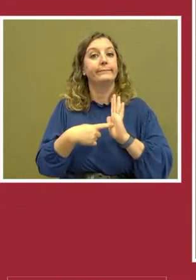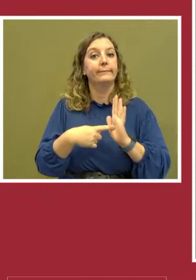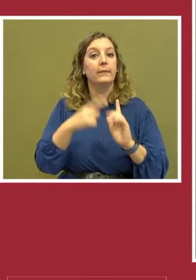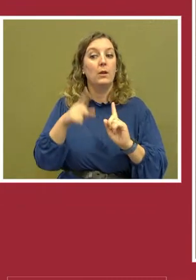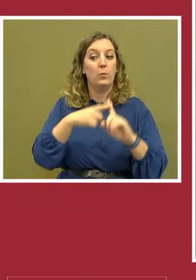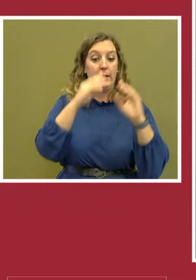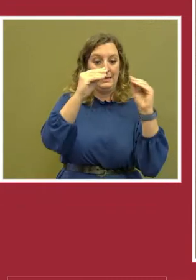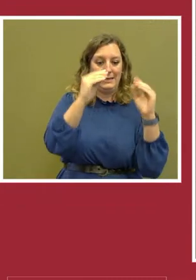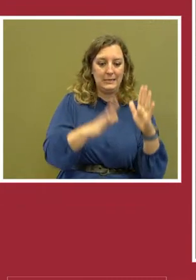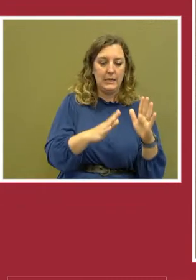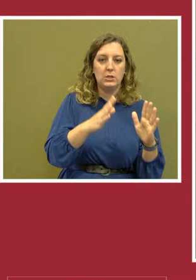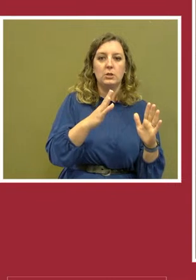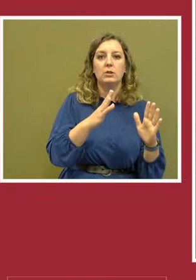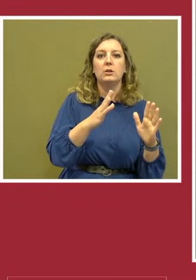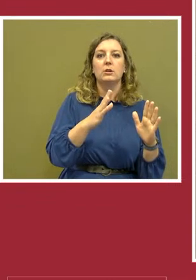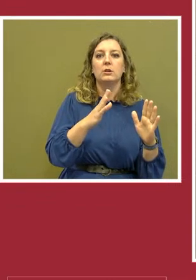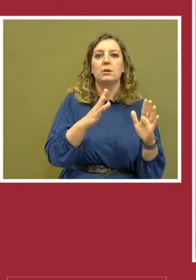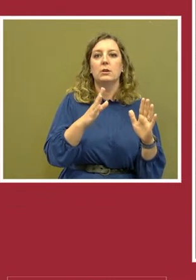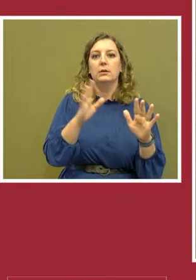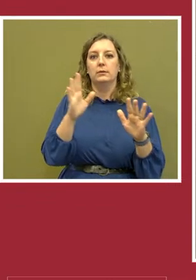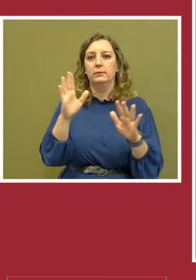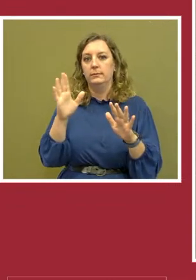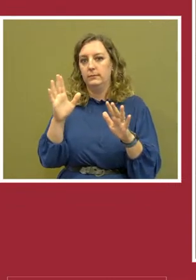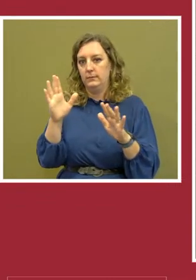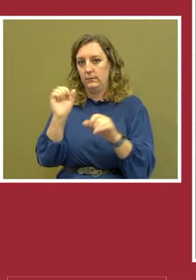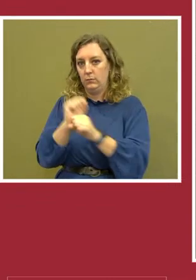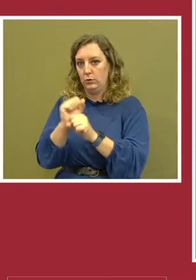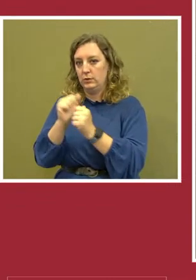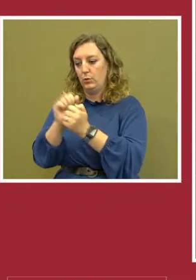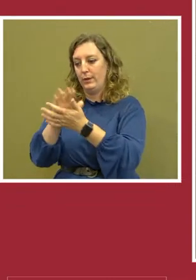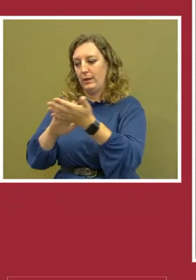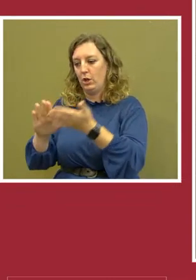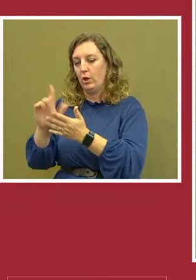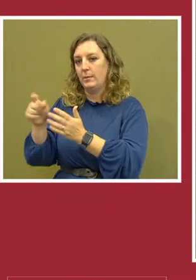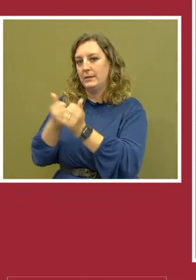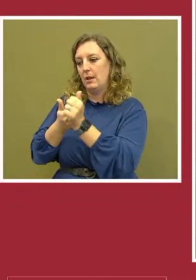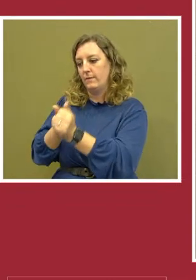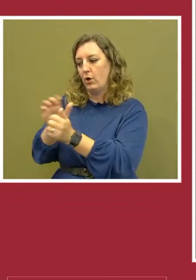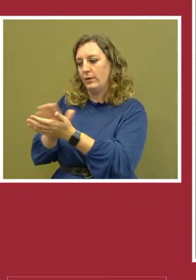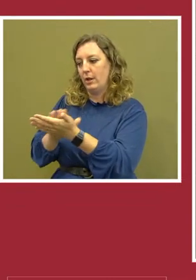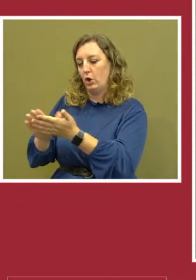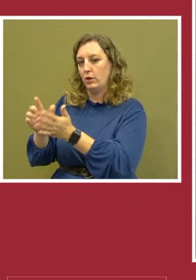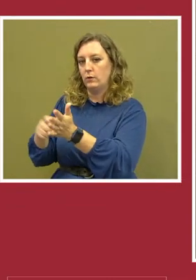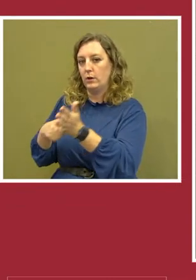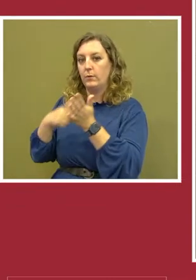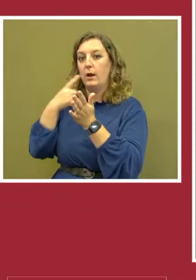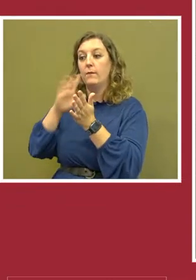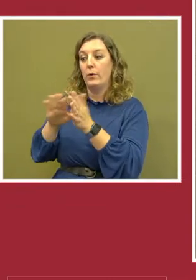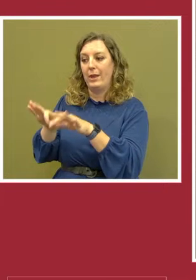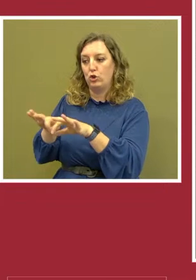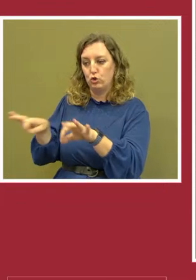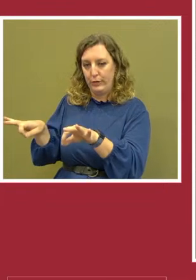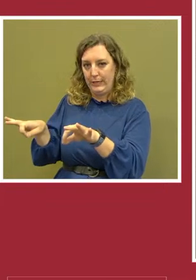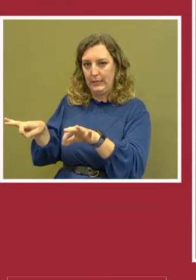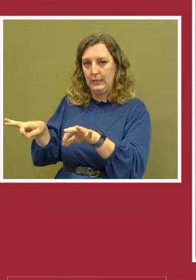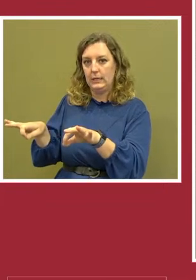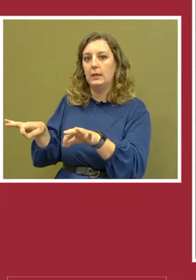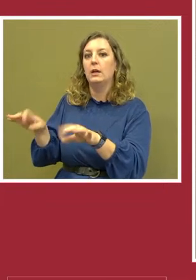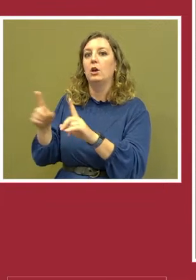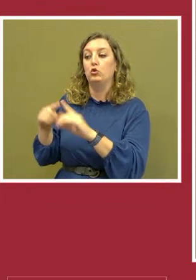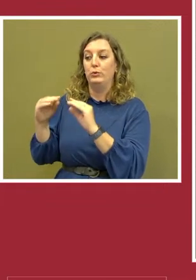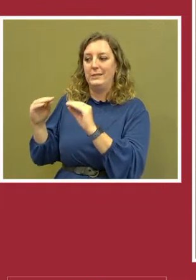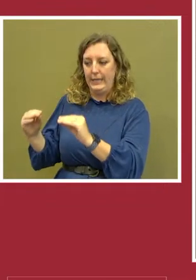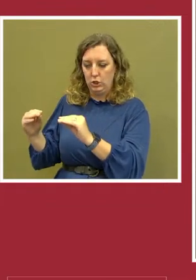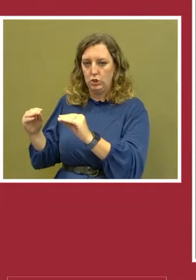when a teacher articulates with a college, they're subject to that college's requirements around their degrees to be able to